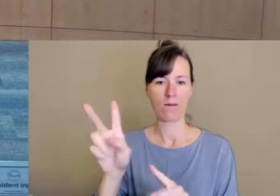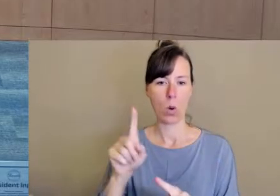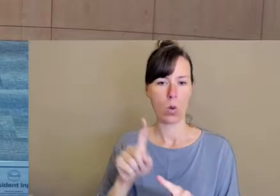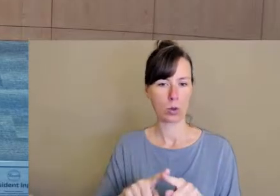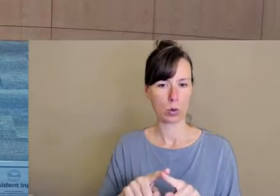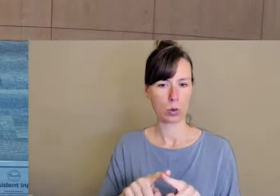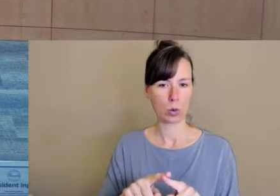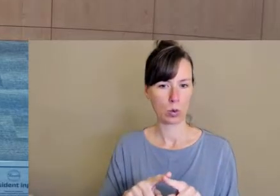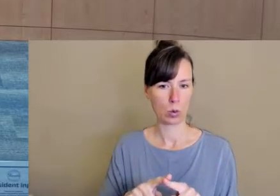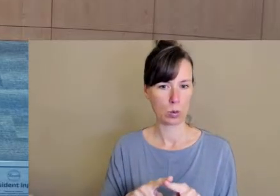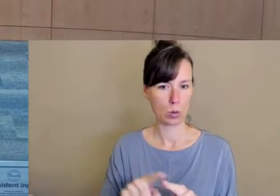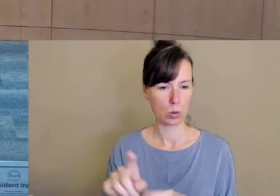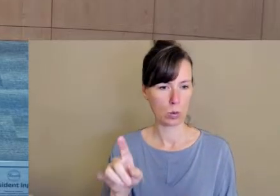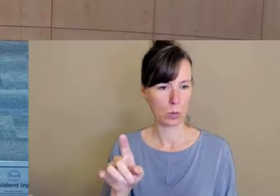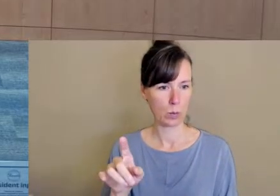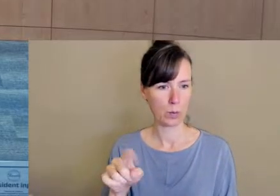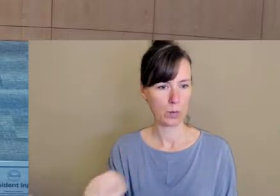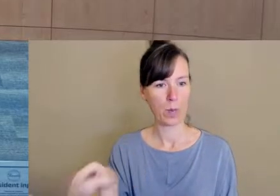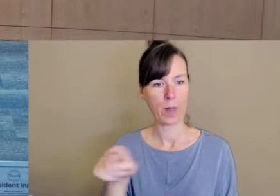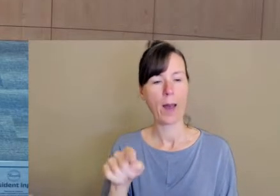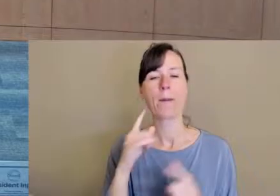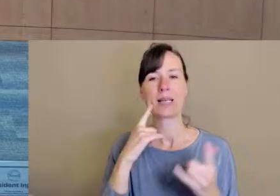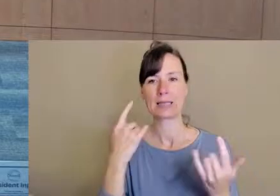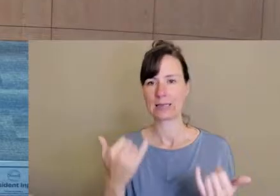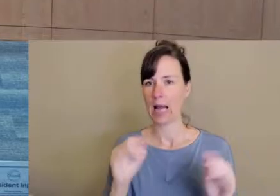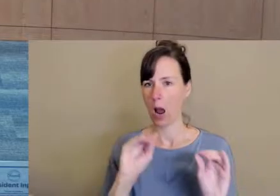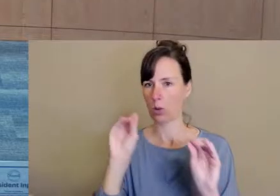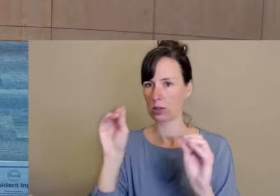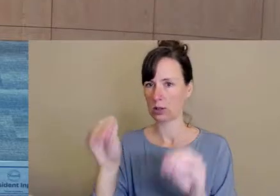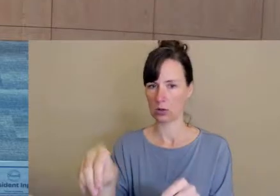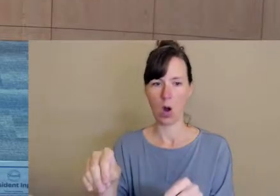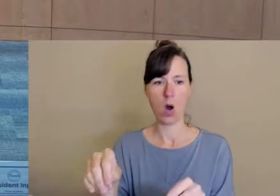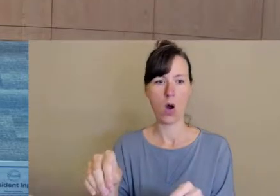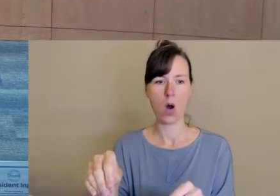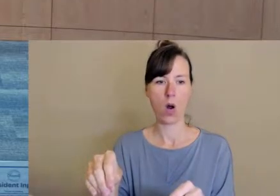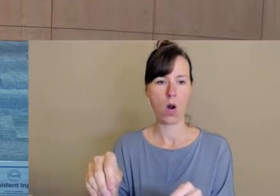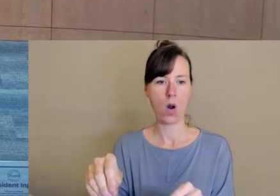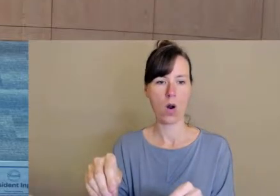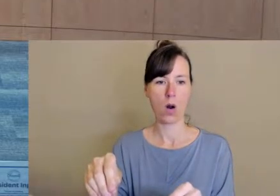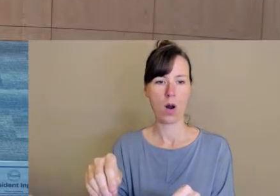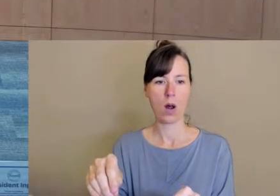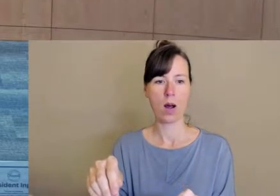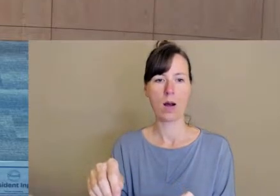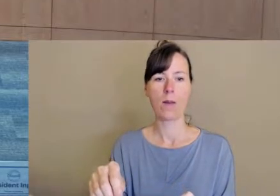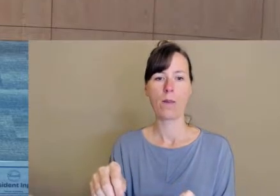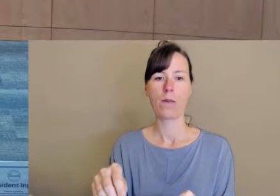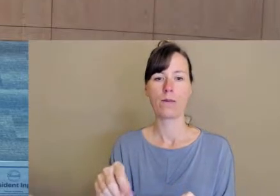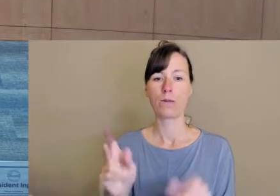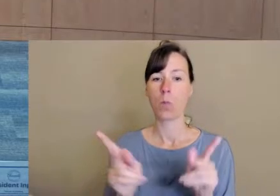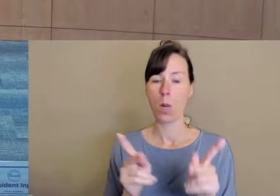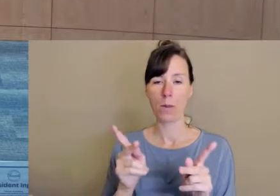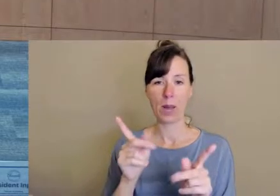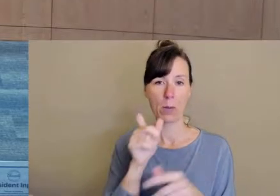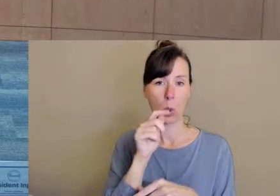and they are now installed. It is on, for people who don't know, the end of Trent